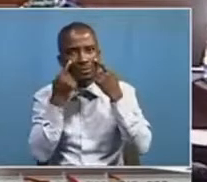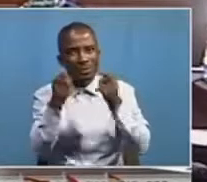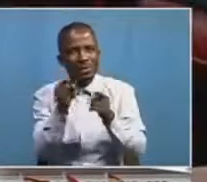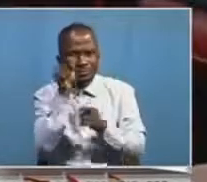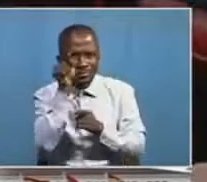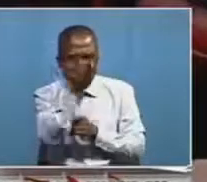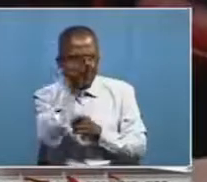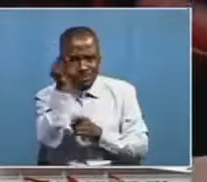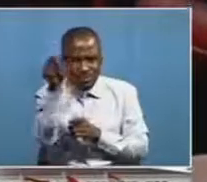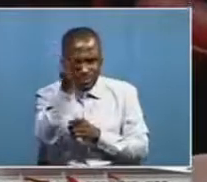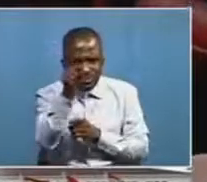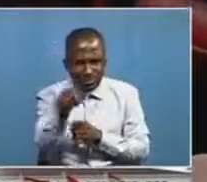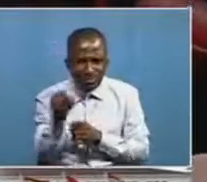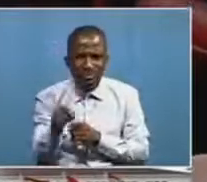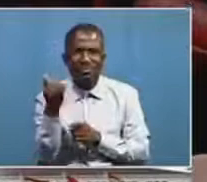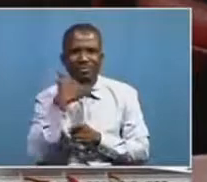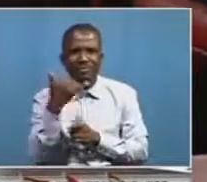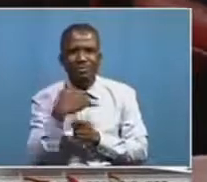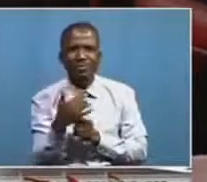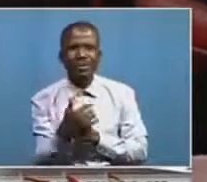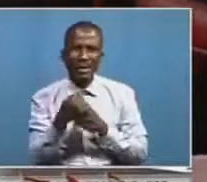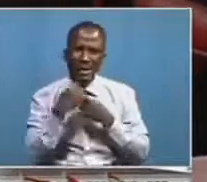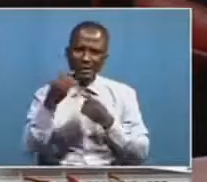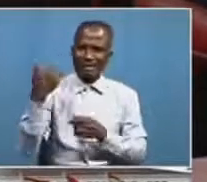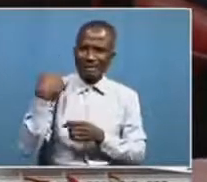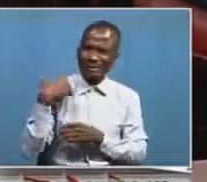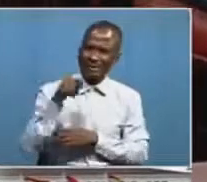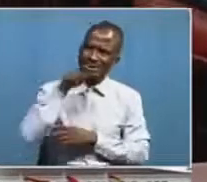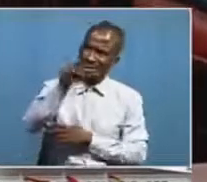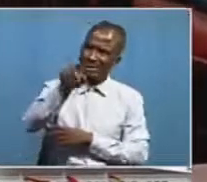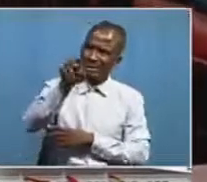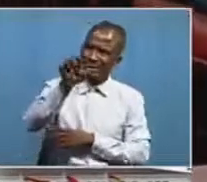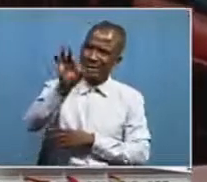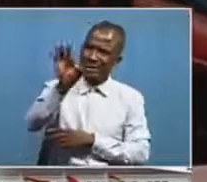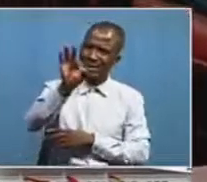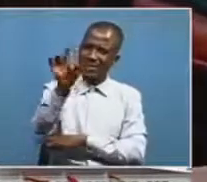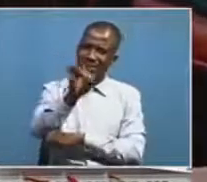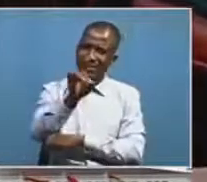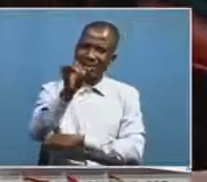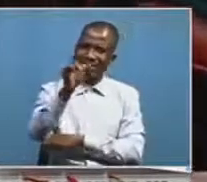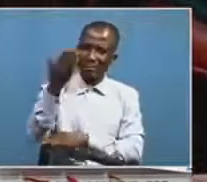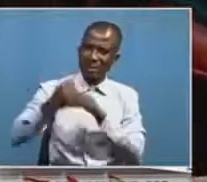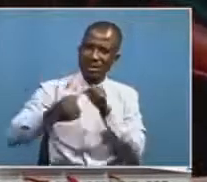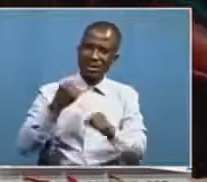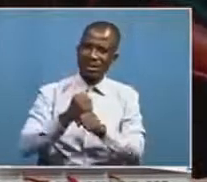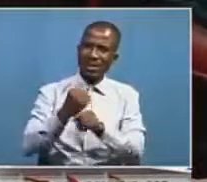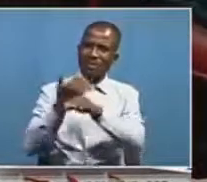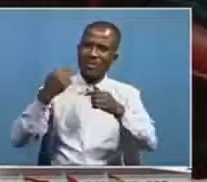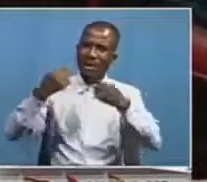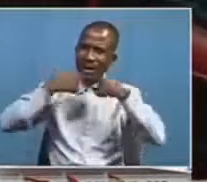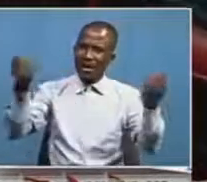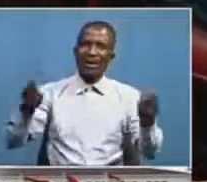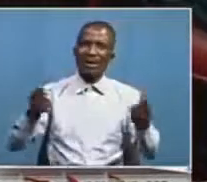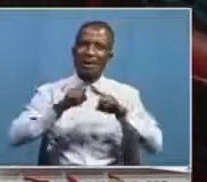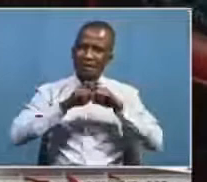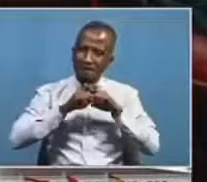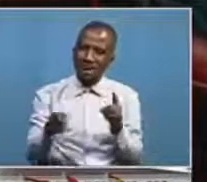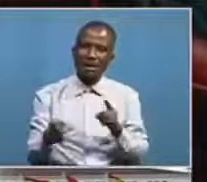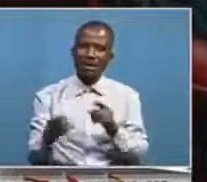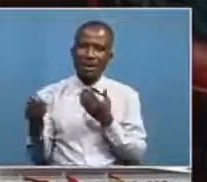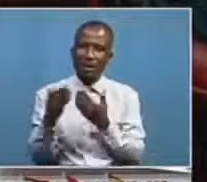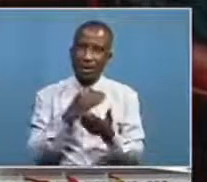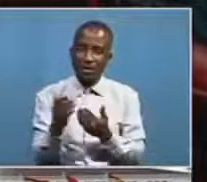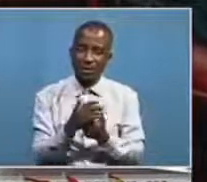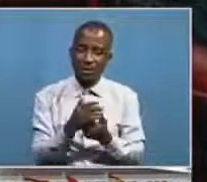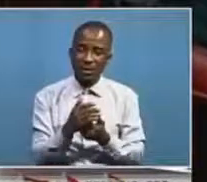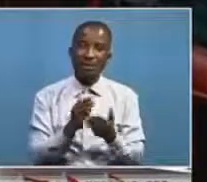out in a letter addressed to the chairperson on the 9th of December 2020 before the declaration. However, in